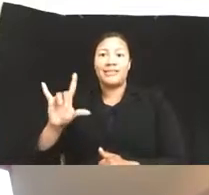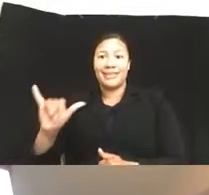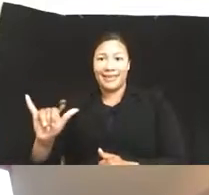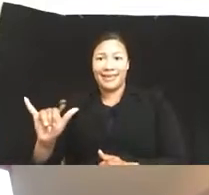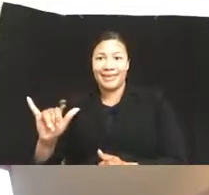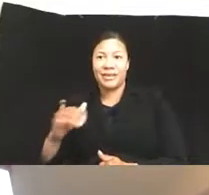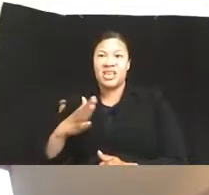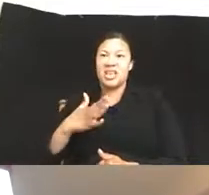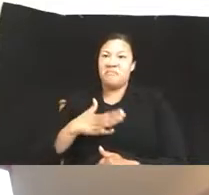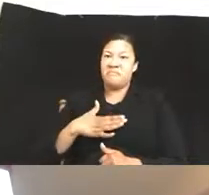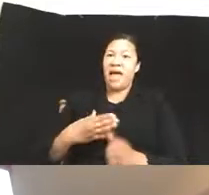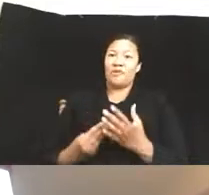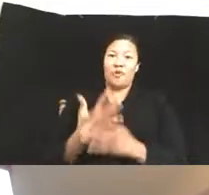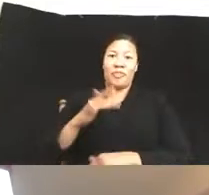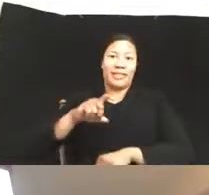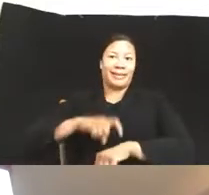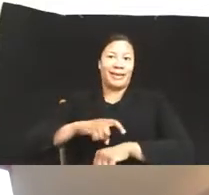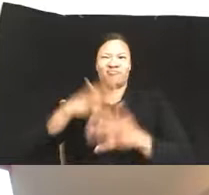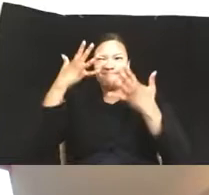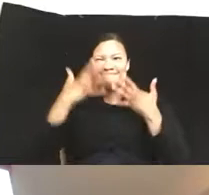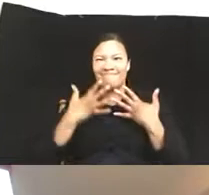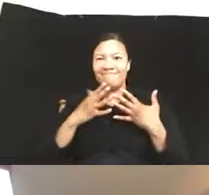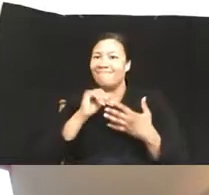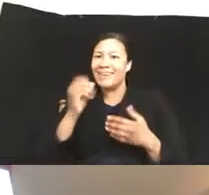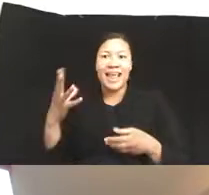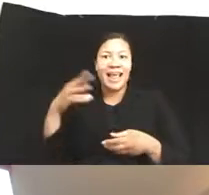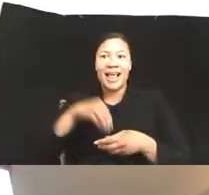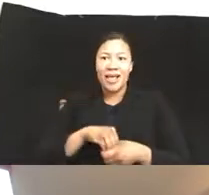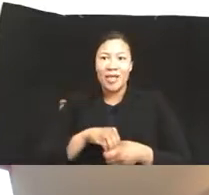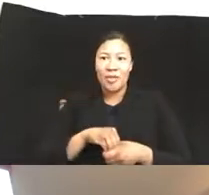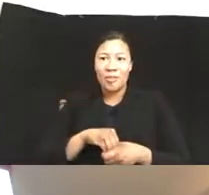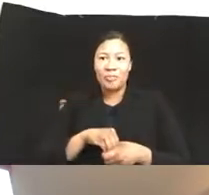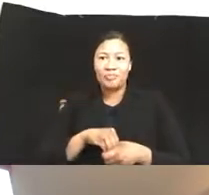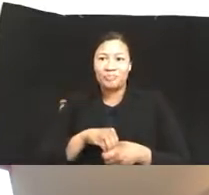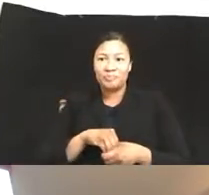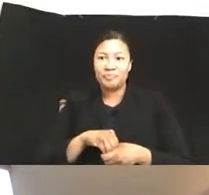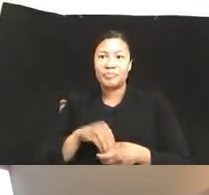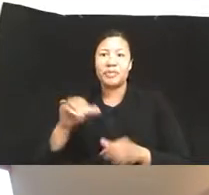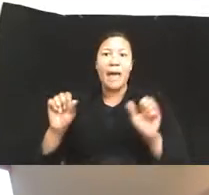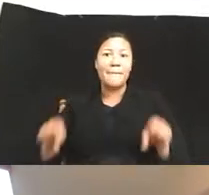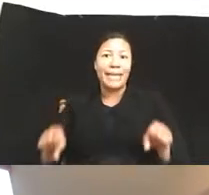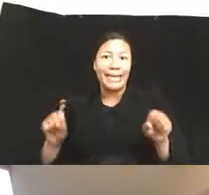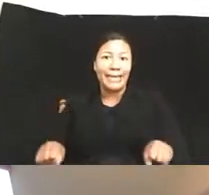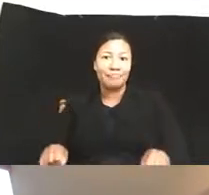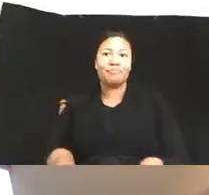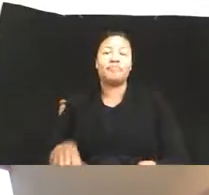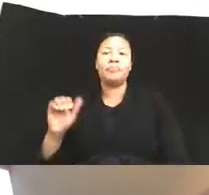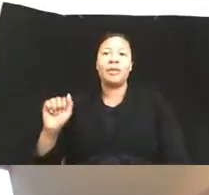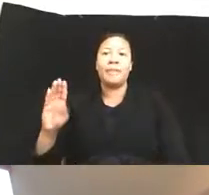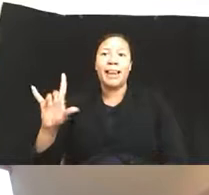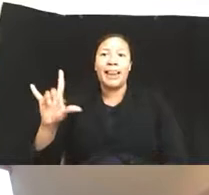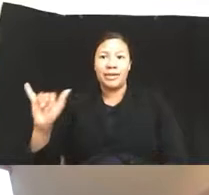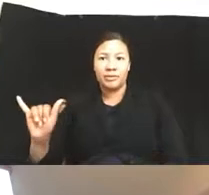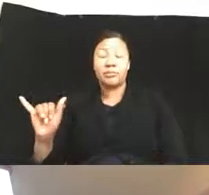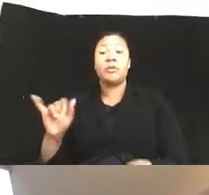that point was such that I unfortunately did not include ability. And the last goal was to examine the